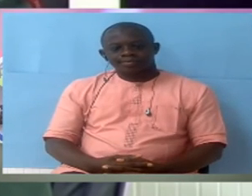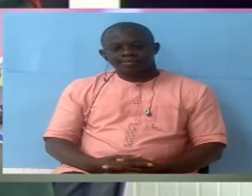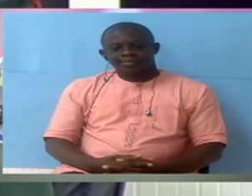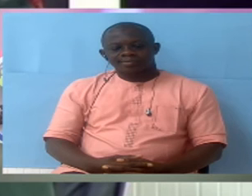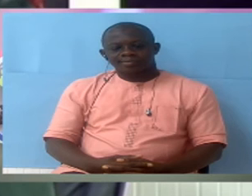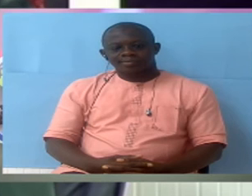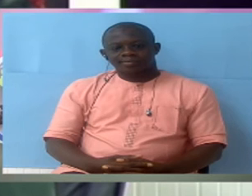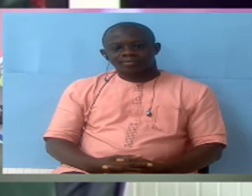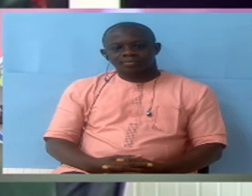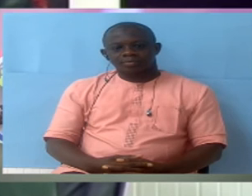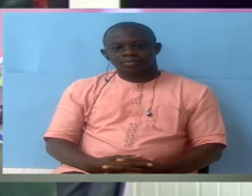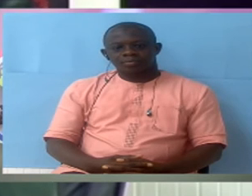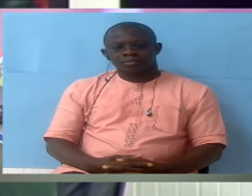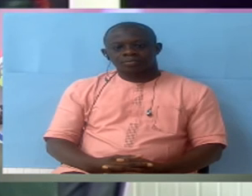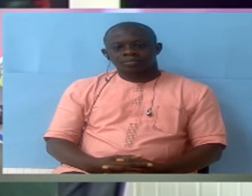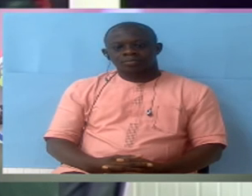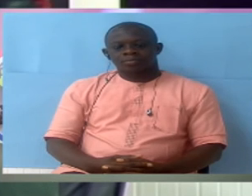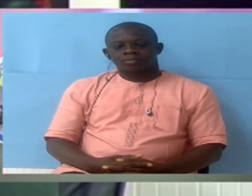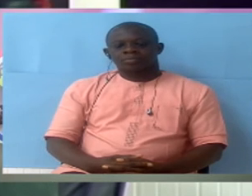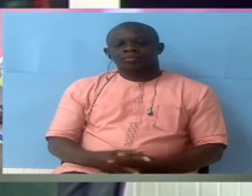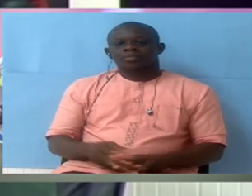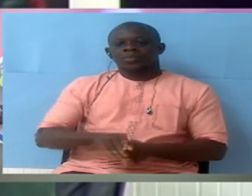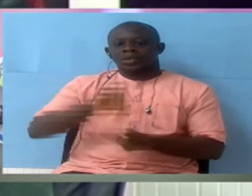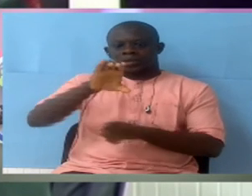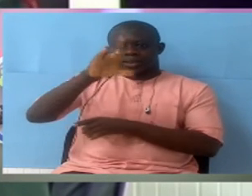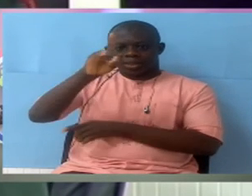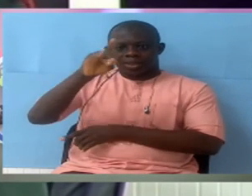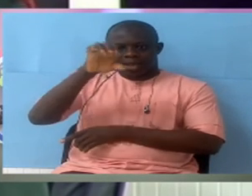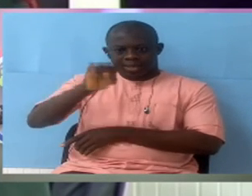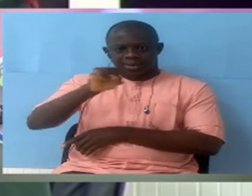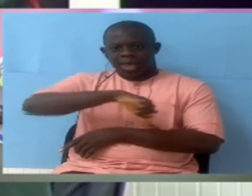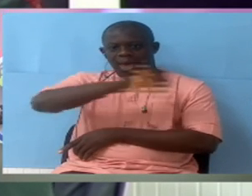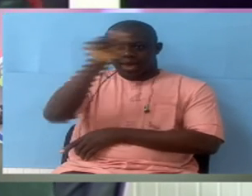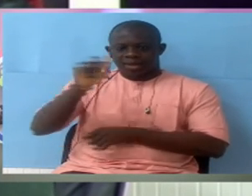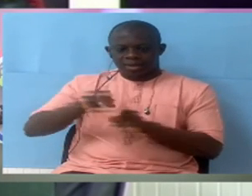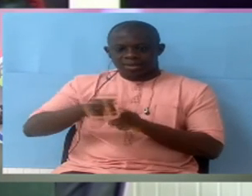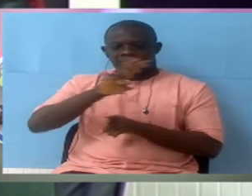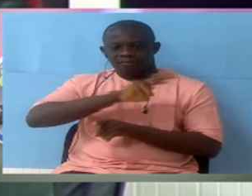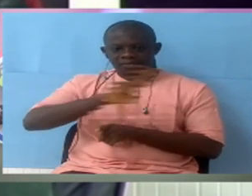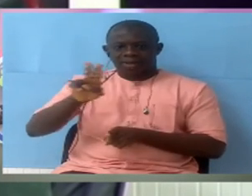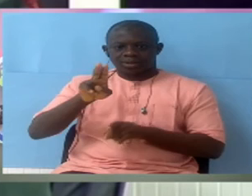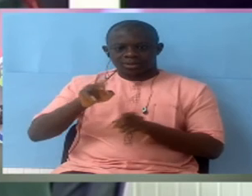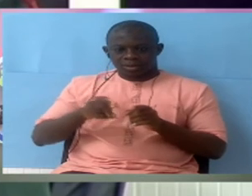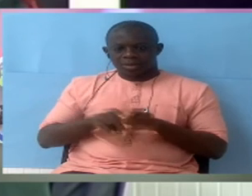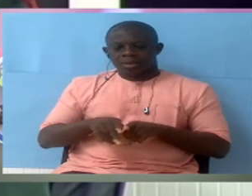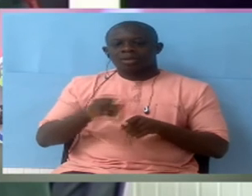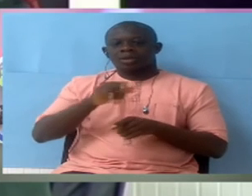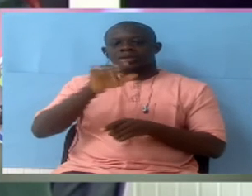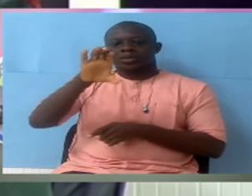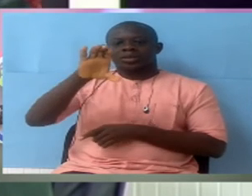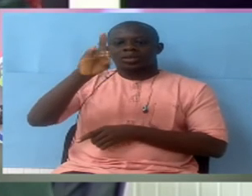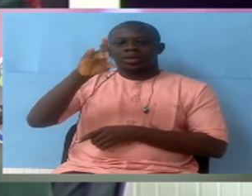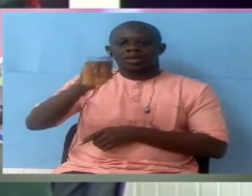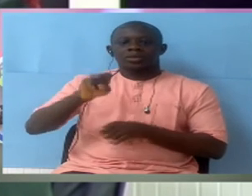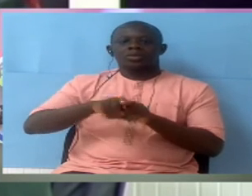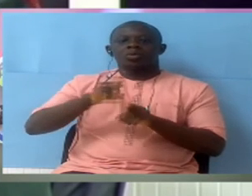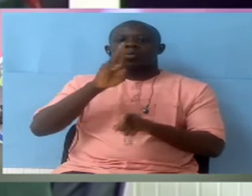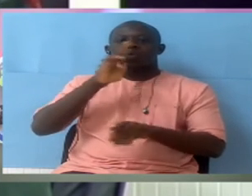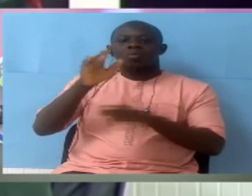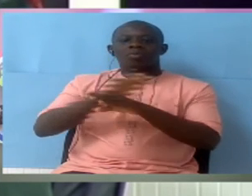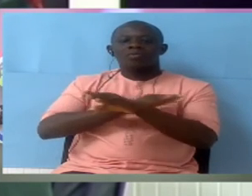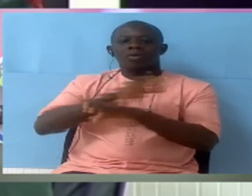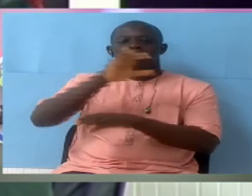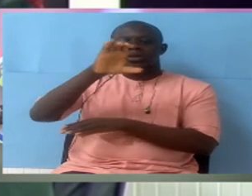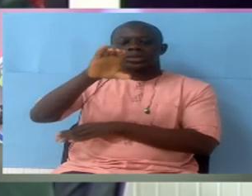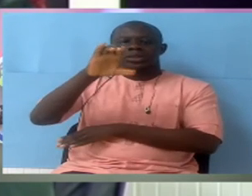The chief of staff came with the deputy. Chief of staff bi ñew and ak deputy mbi. Who was the chief of staff at that